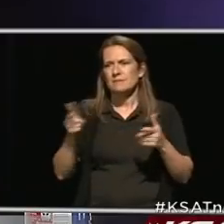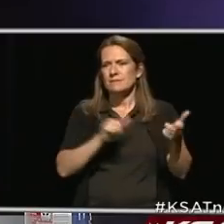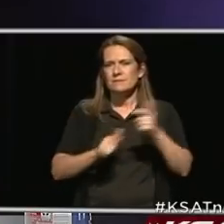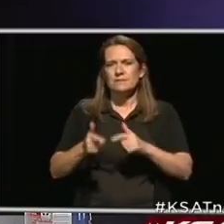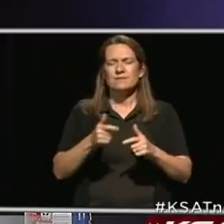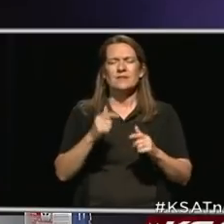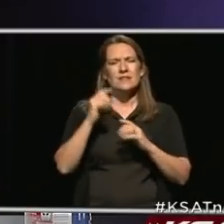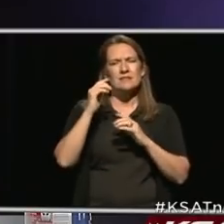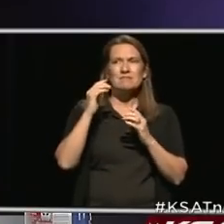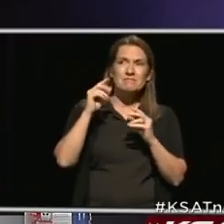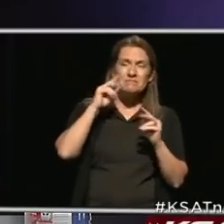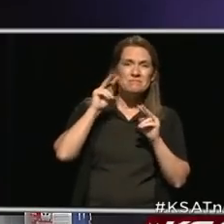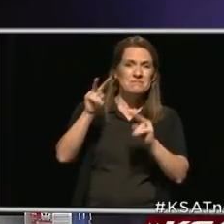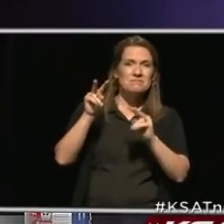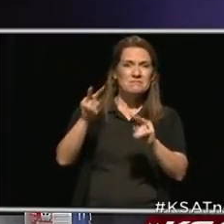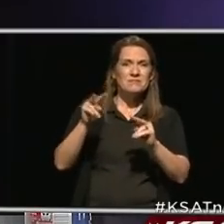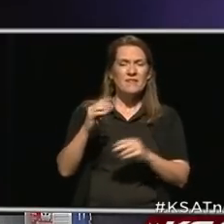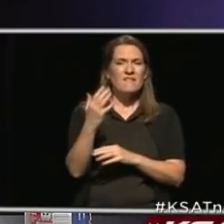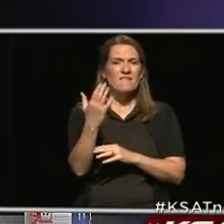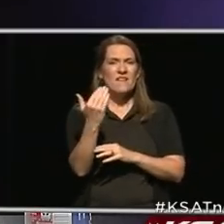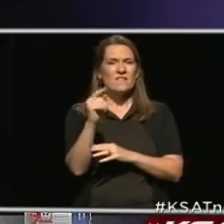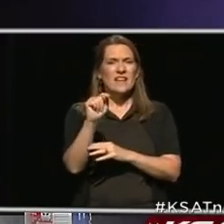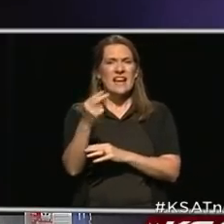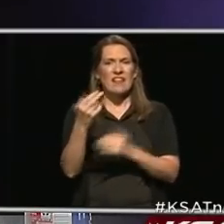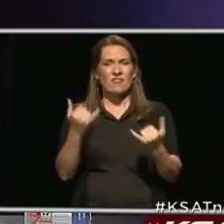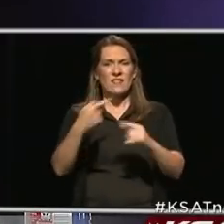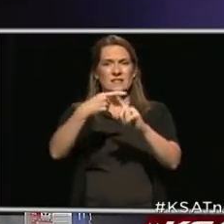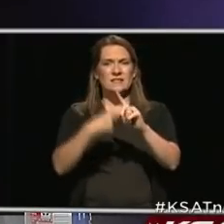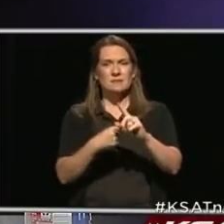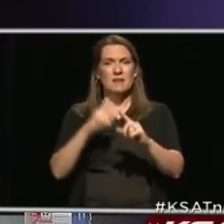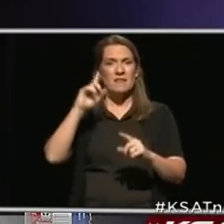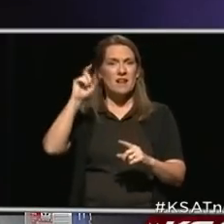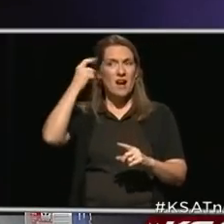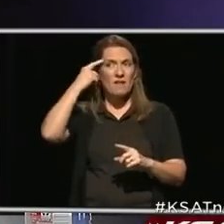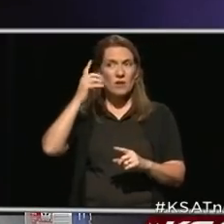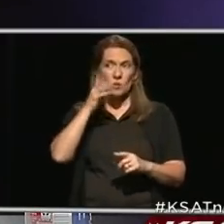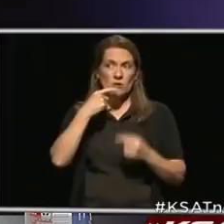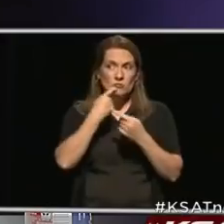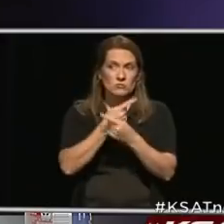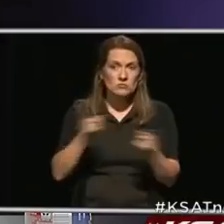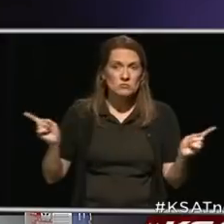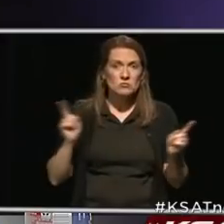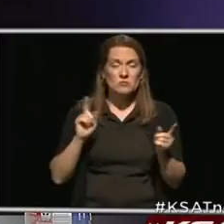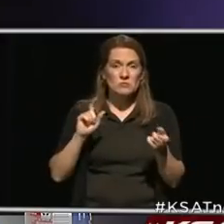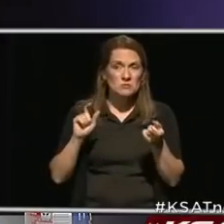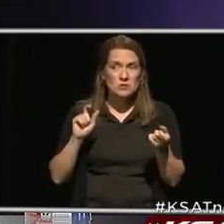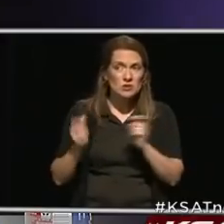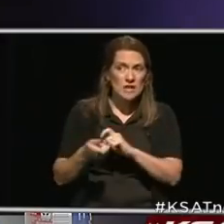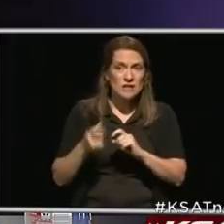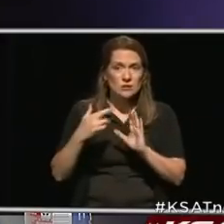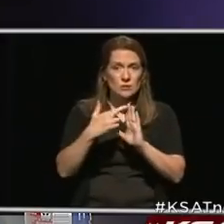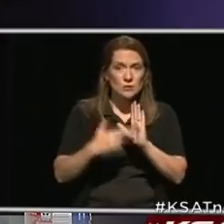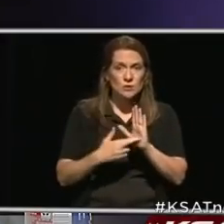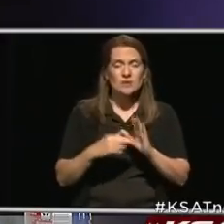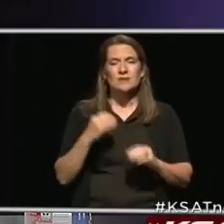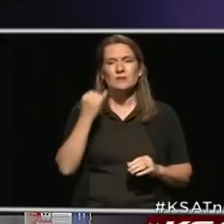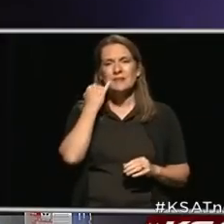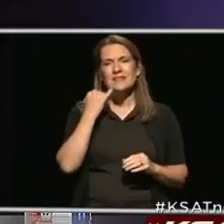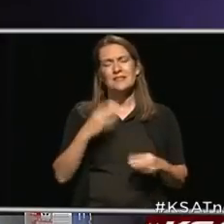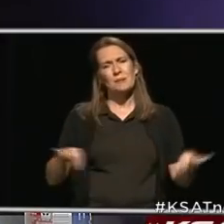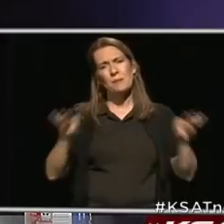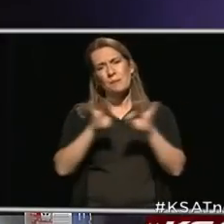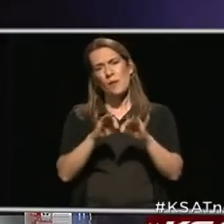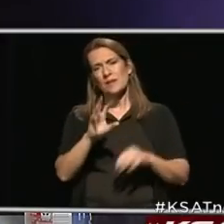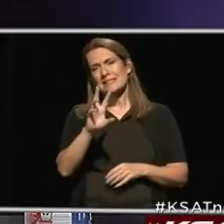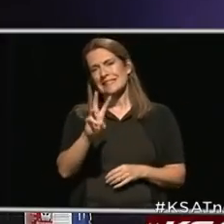that on the 15th of this month. But as long as you keep that 6 feet apart, you know, wearing